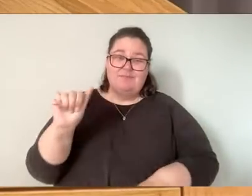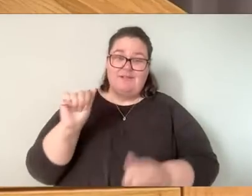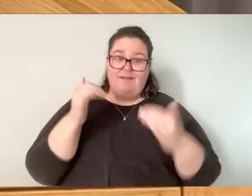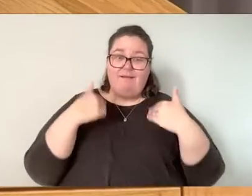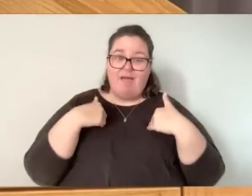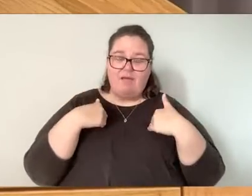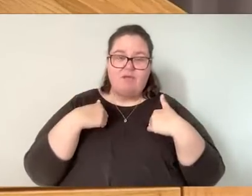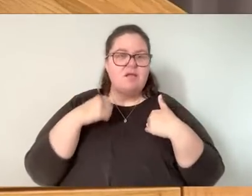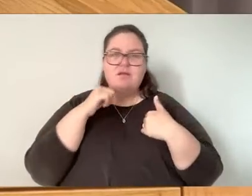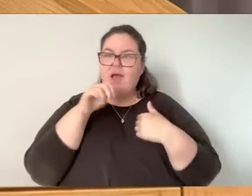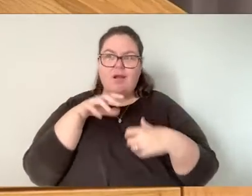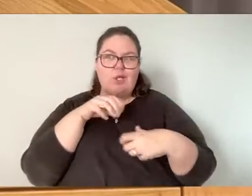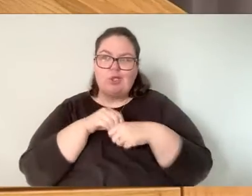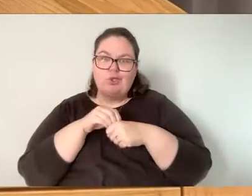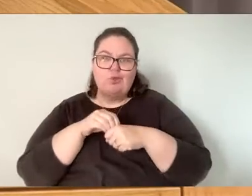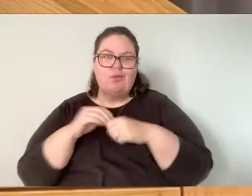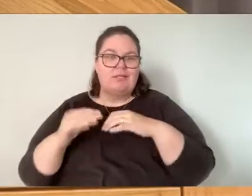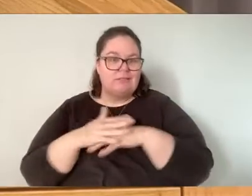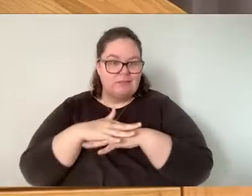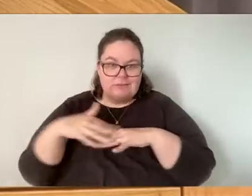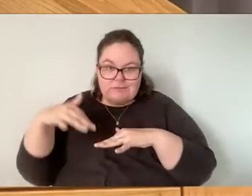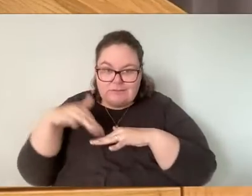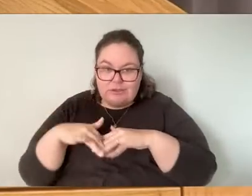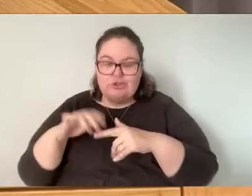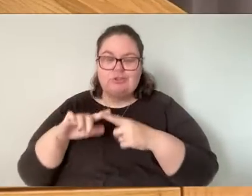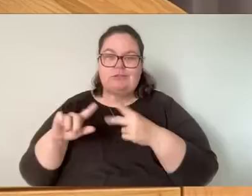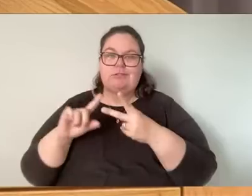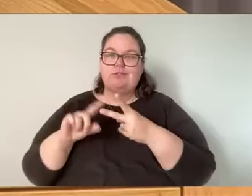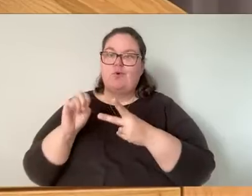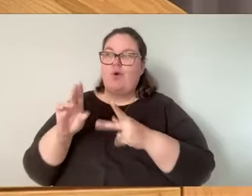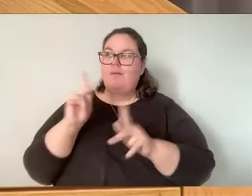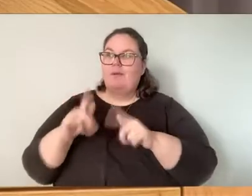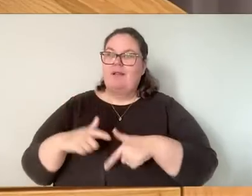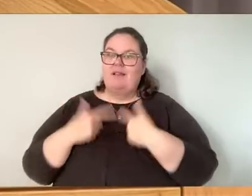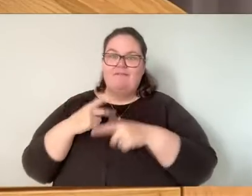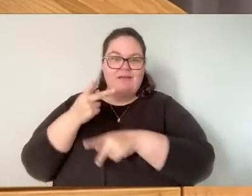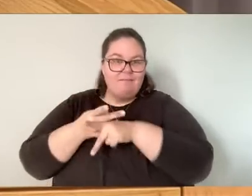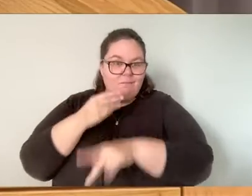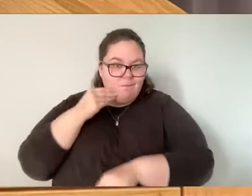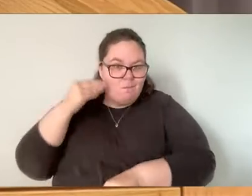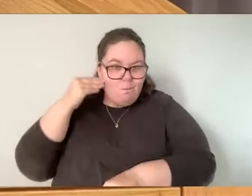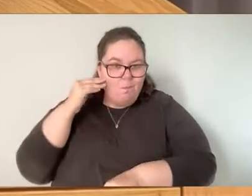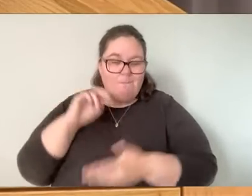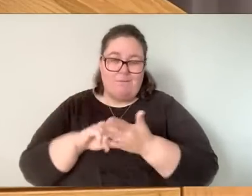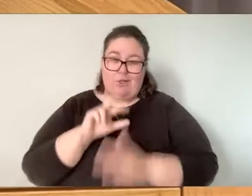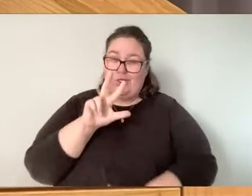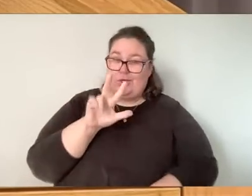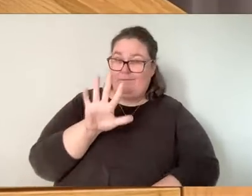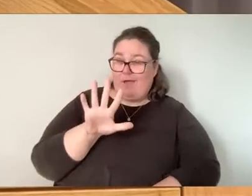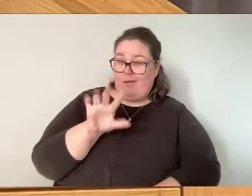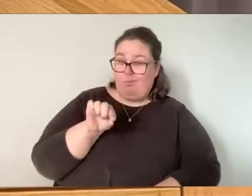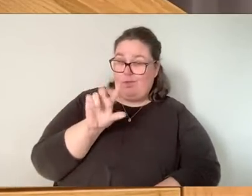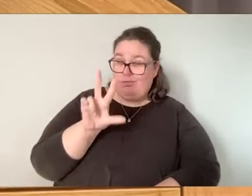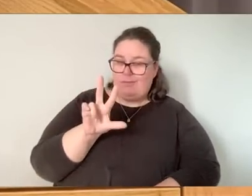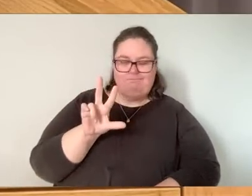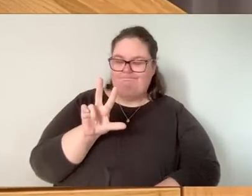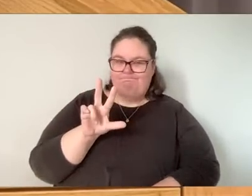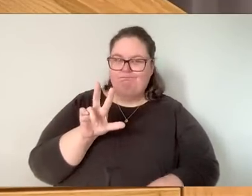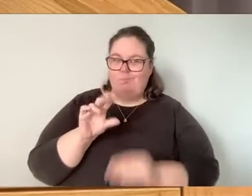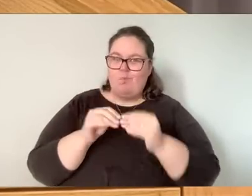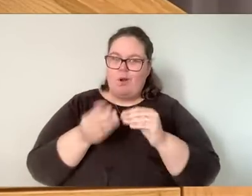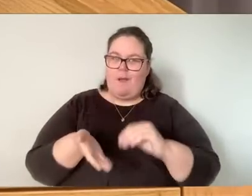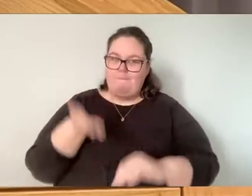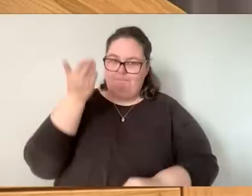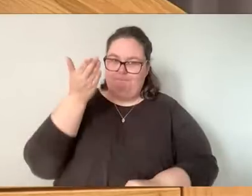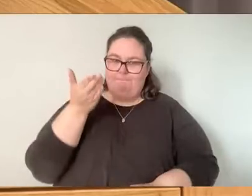living in our First Nation communities. So we know the number is much higher. Advances in human rights, inclusion, medical care,